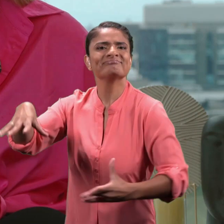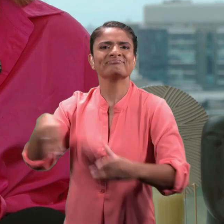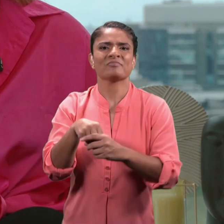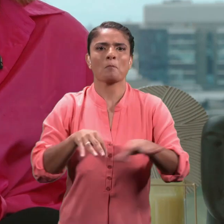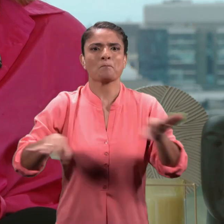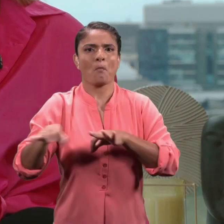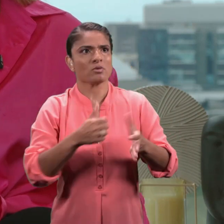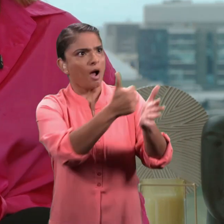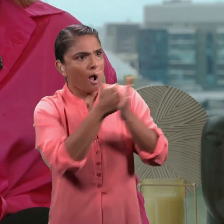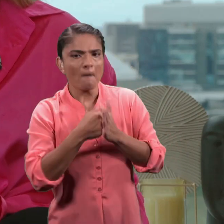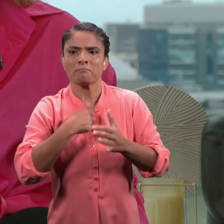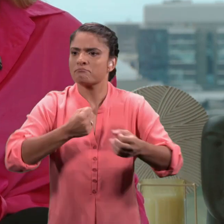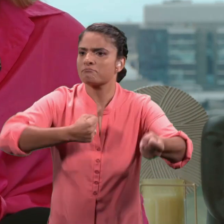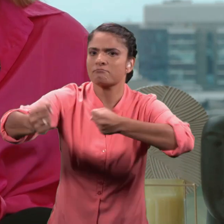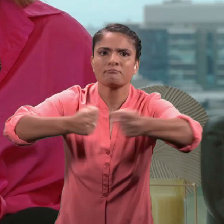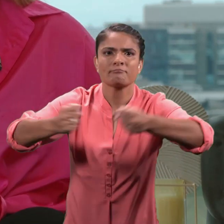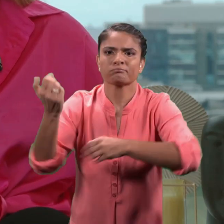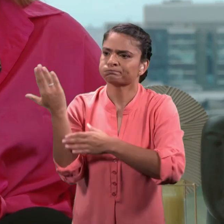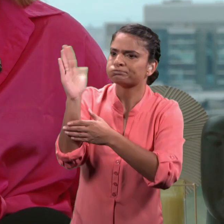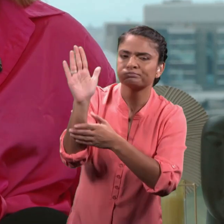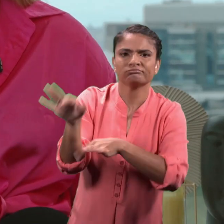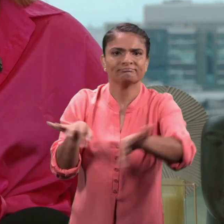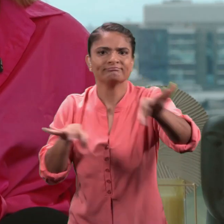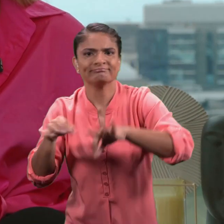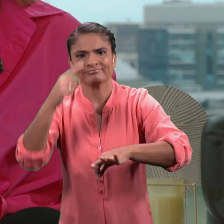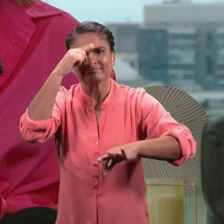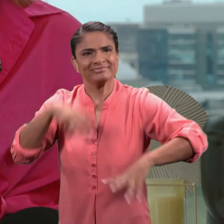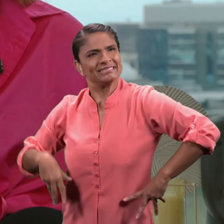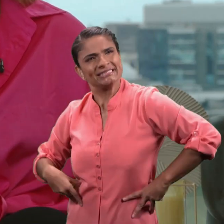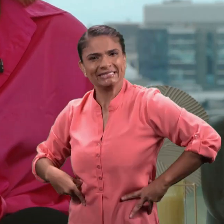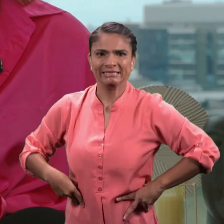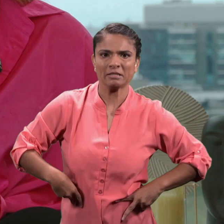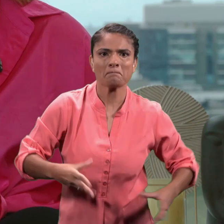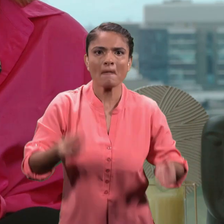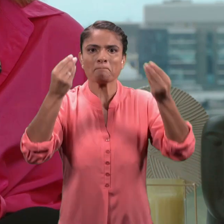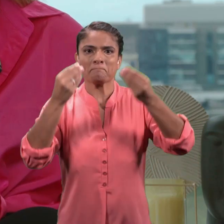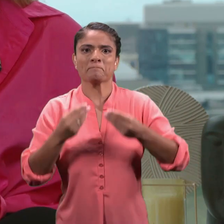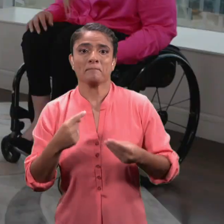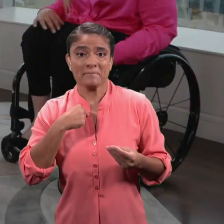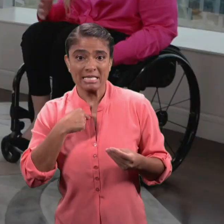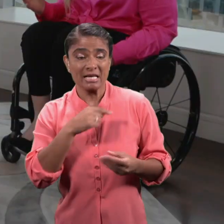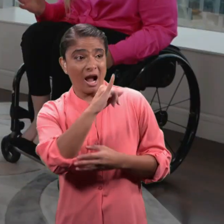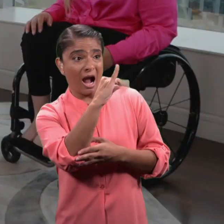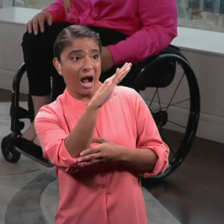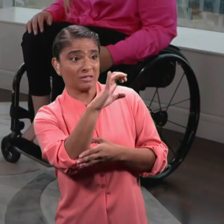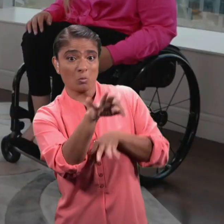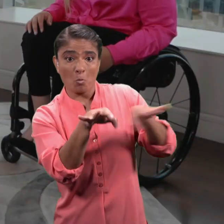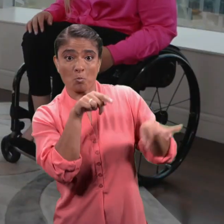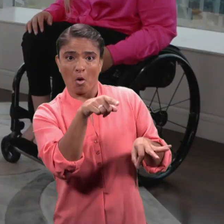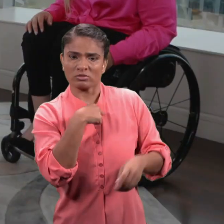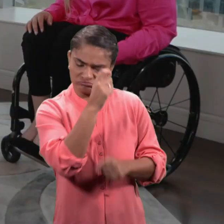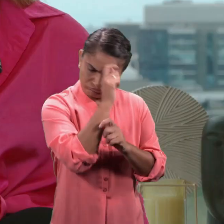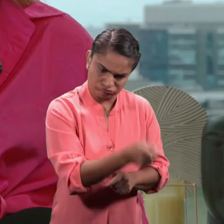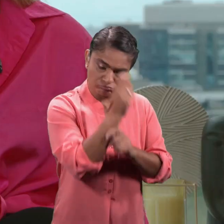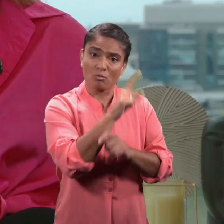their family and to help me get castings and get works from the castings. So yeah, I have much